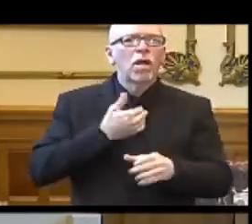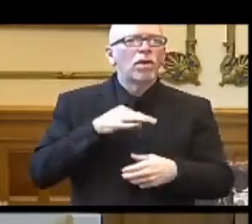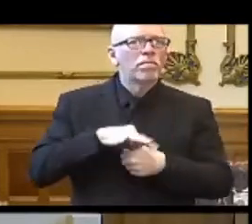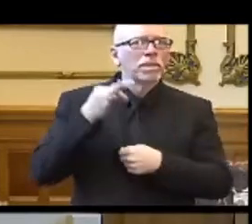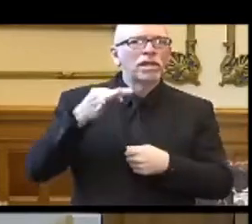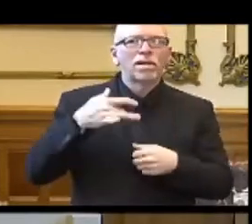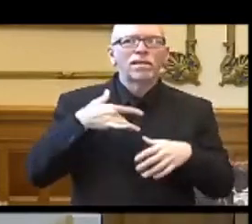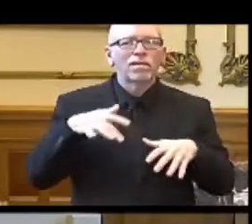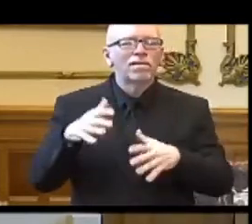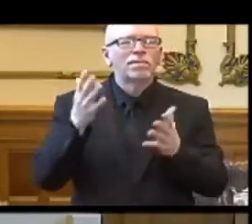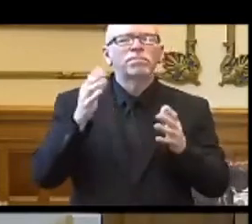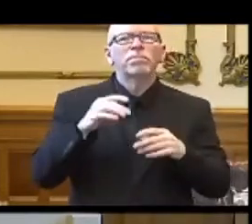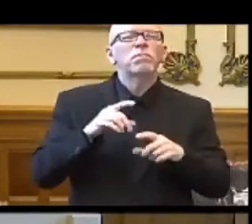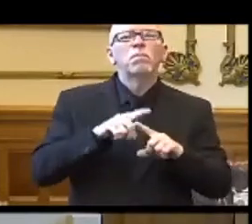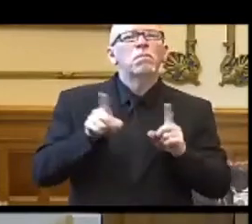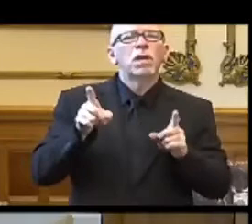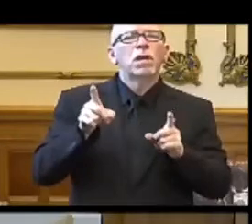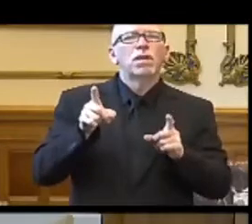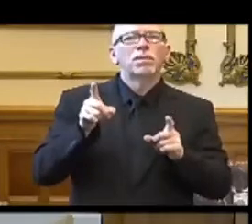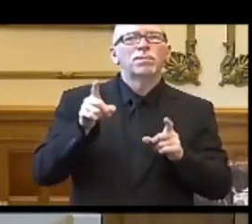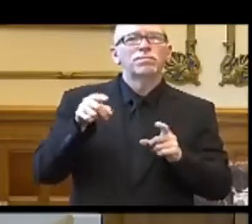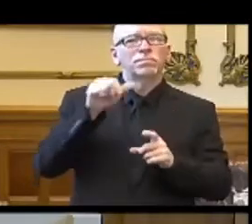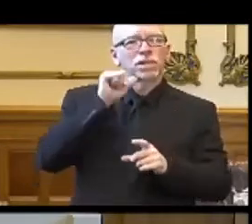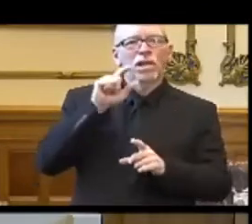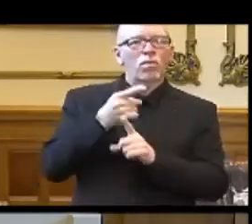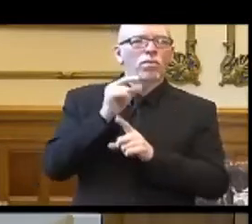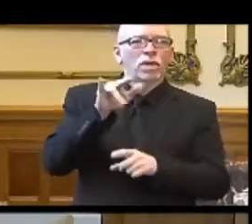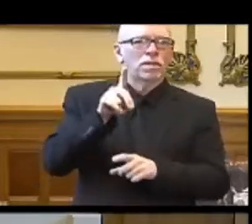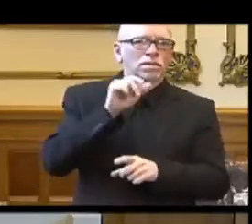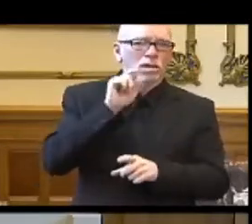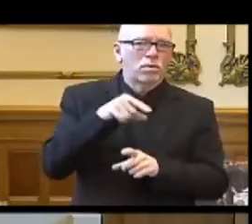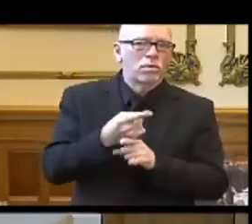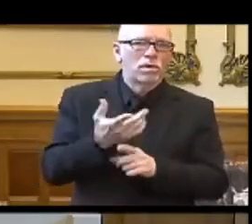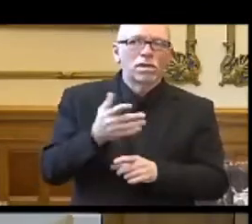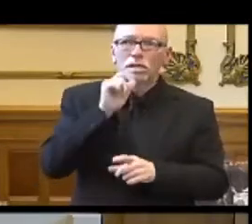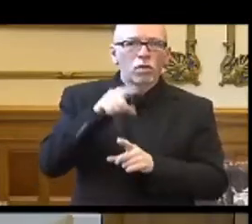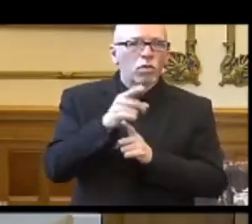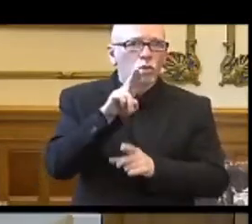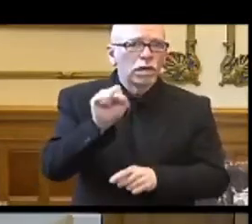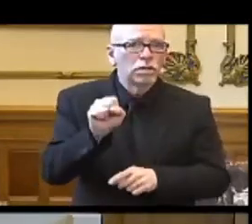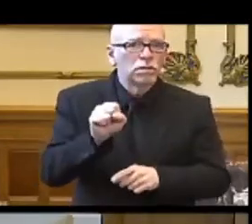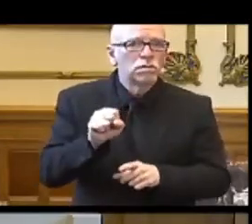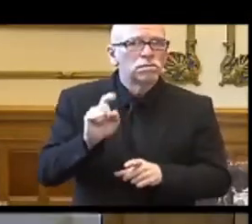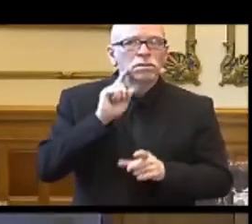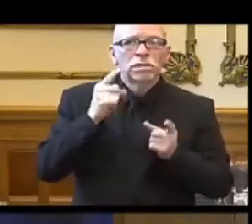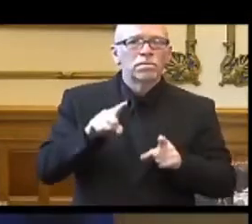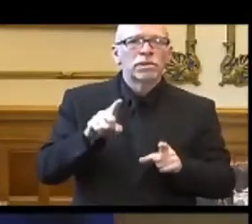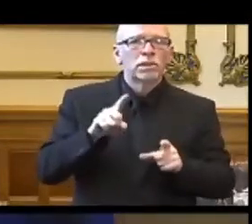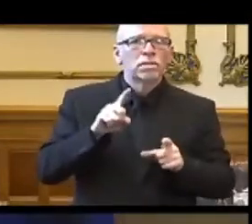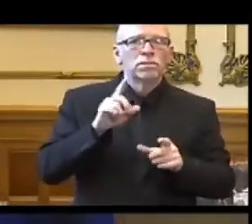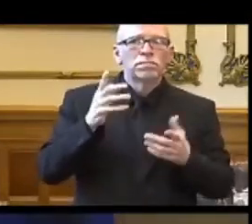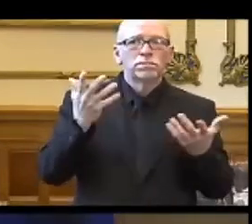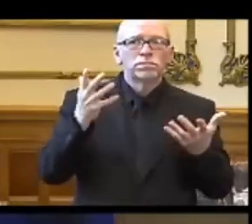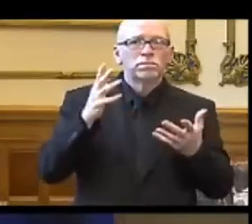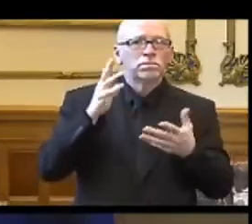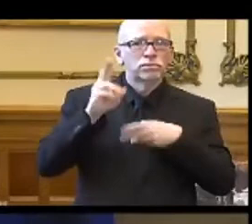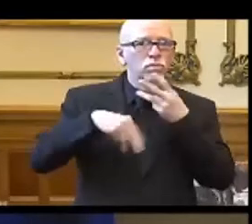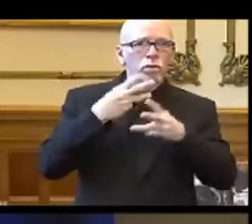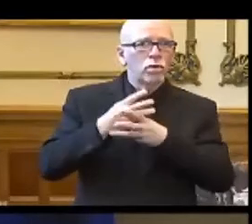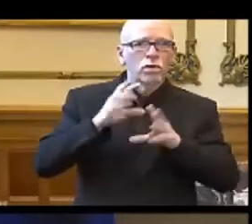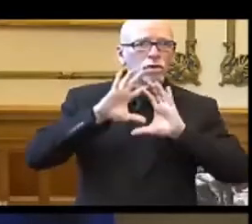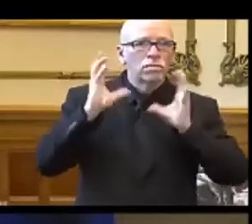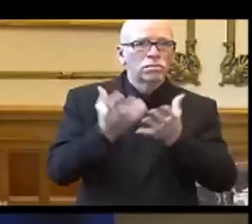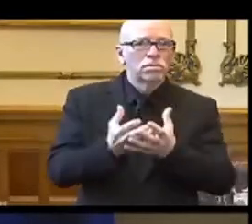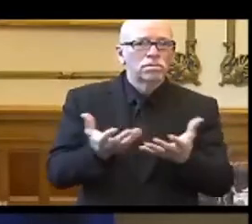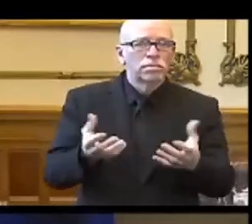even soul. This is not unique to the state of Indiana. This is not unique to our country. This is happening all over the